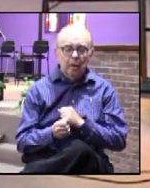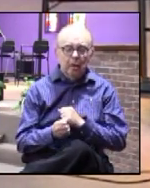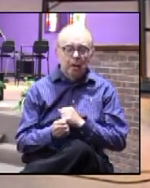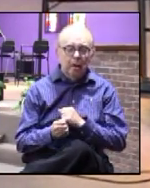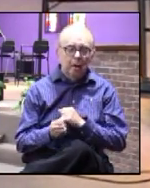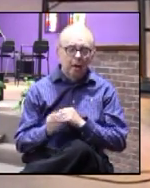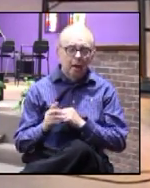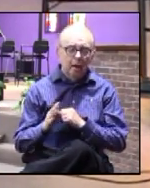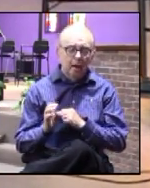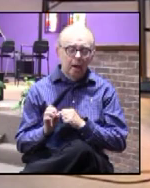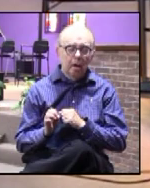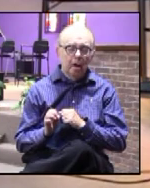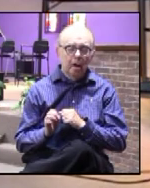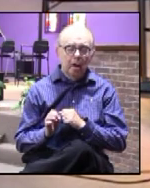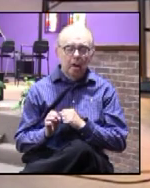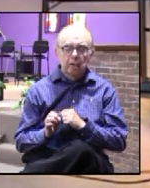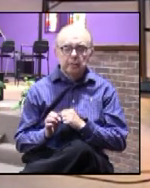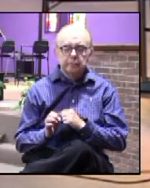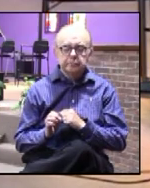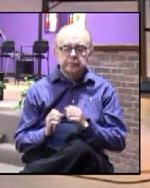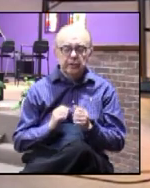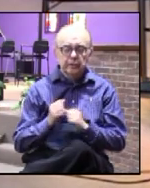the ice to the open sea.